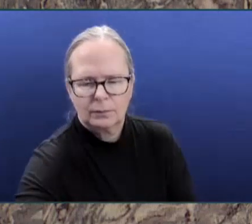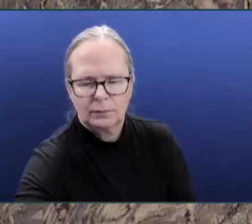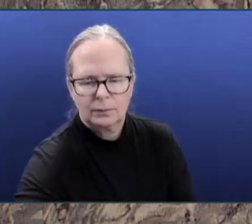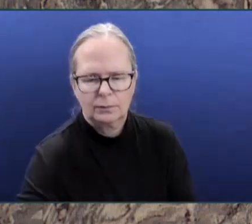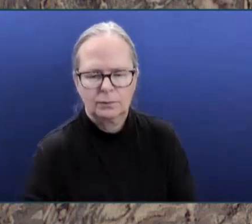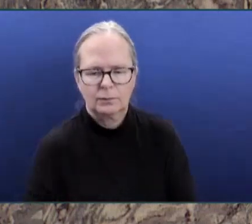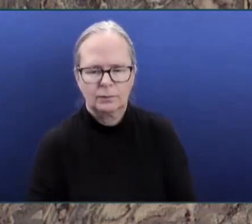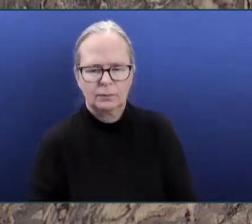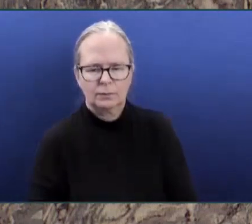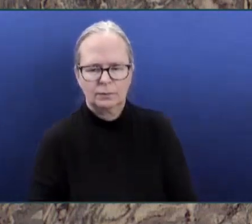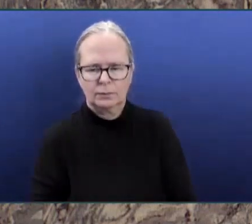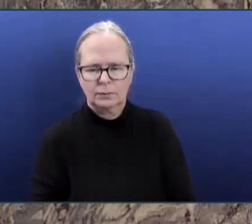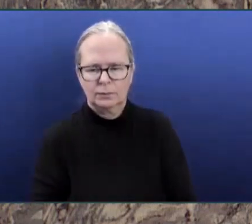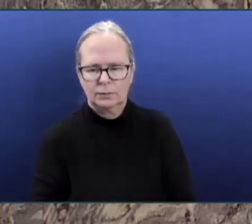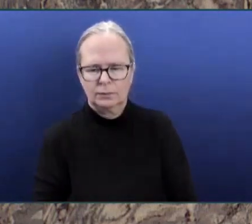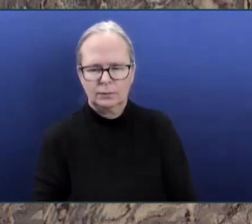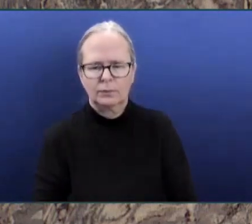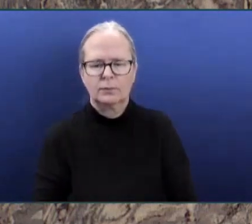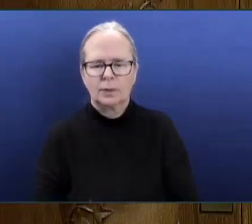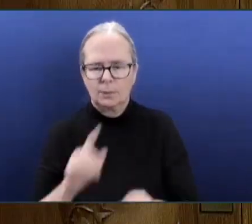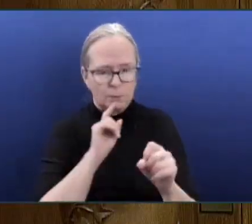promised?